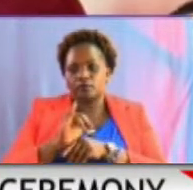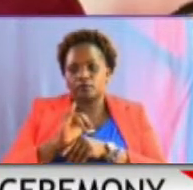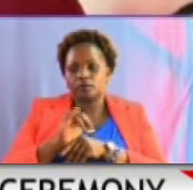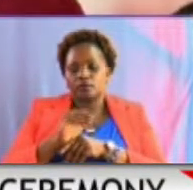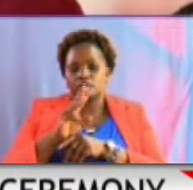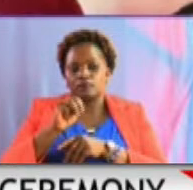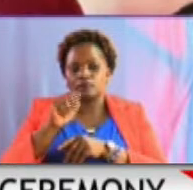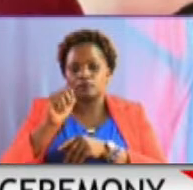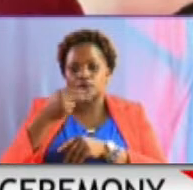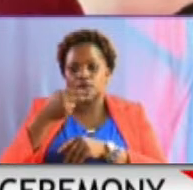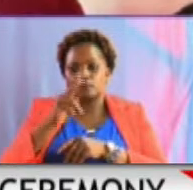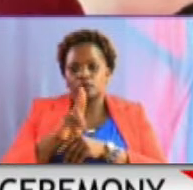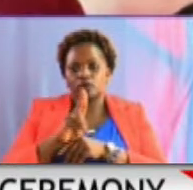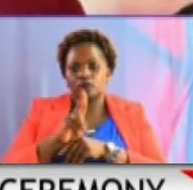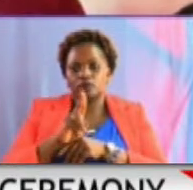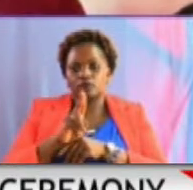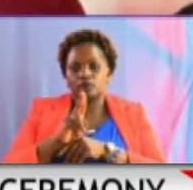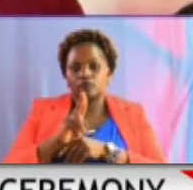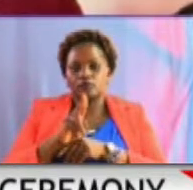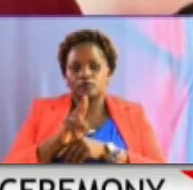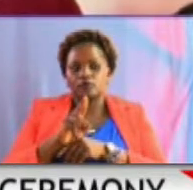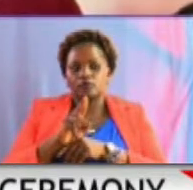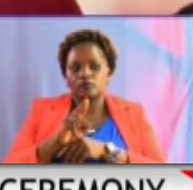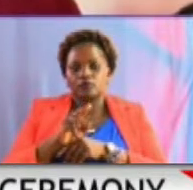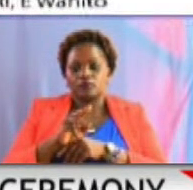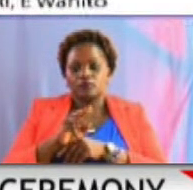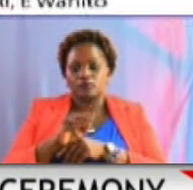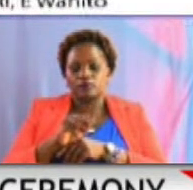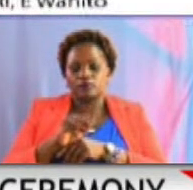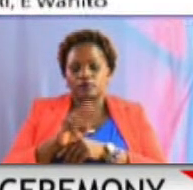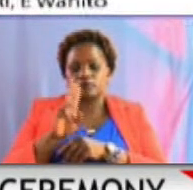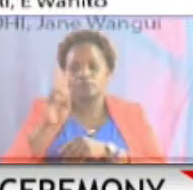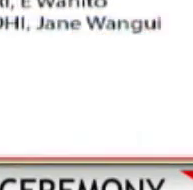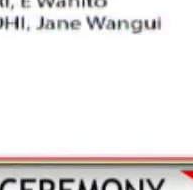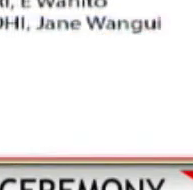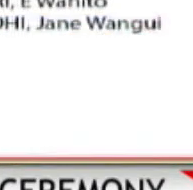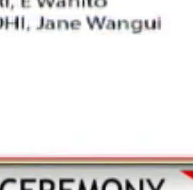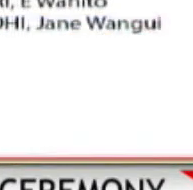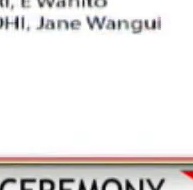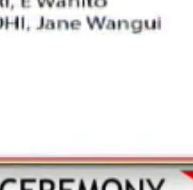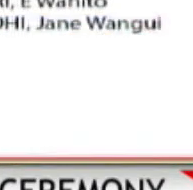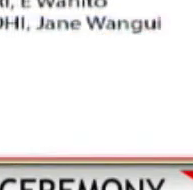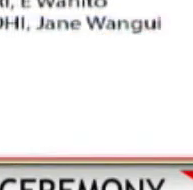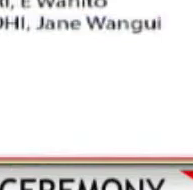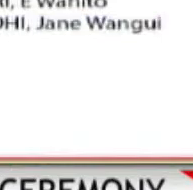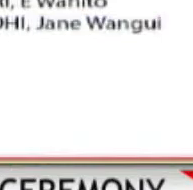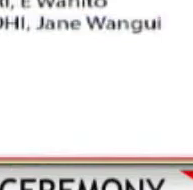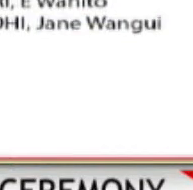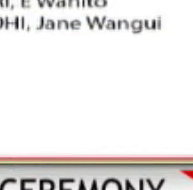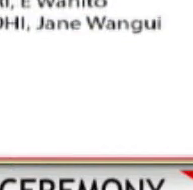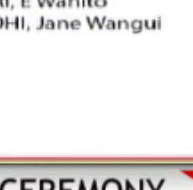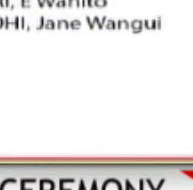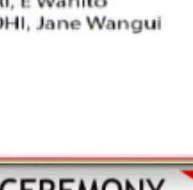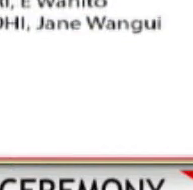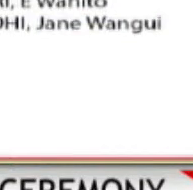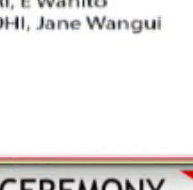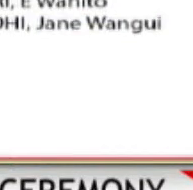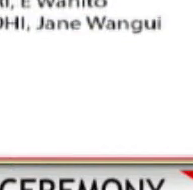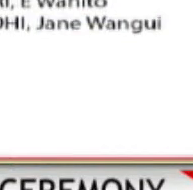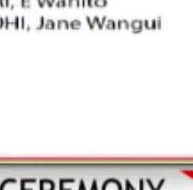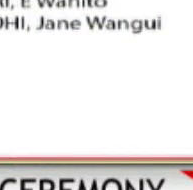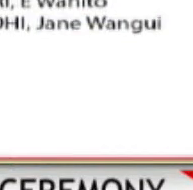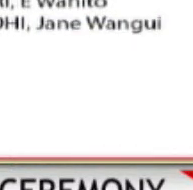Mutuku, Muridhi Nicholas. Second Class Honors Upper Division, Chege Kevin